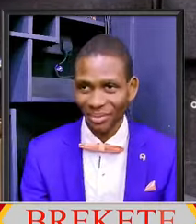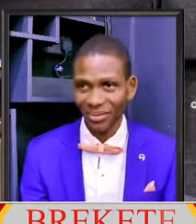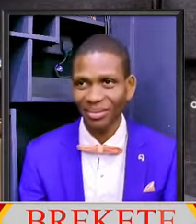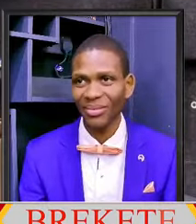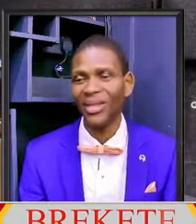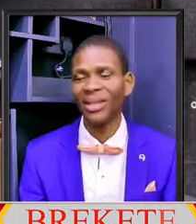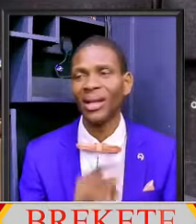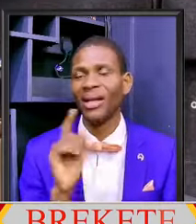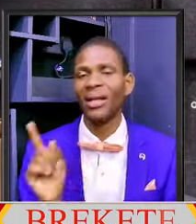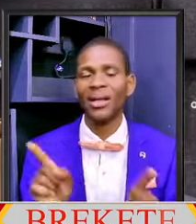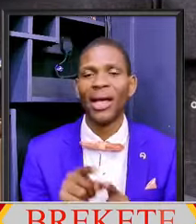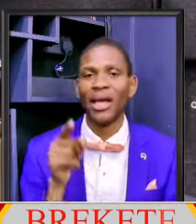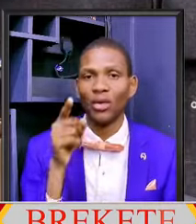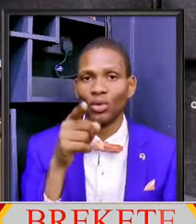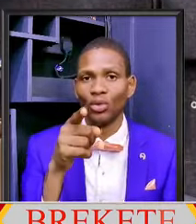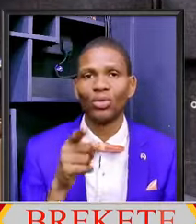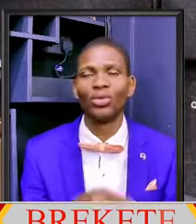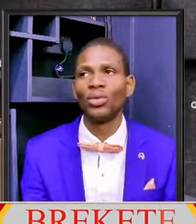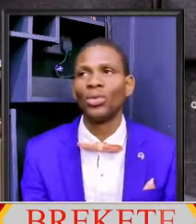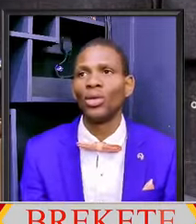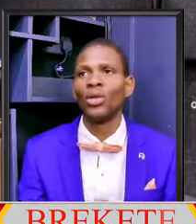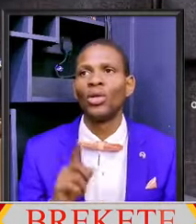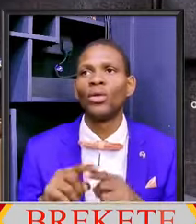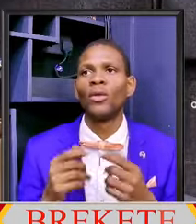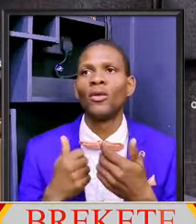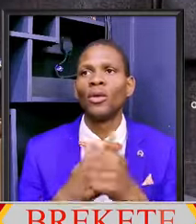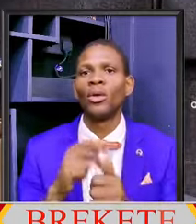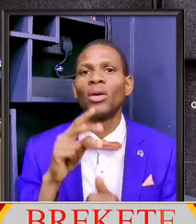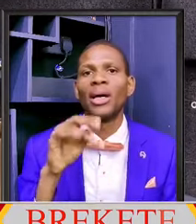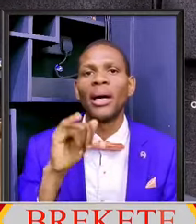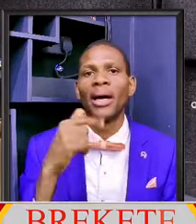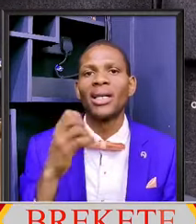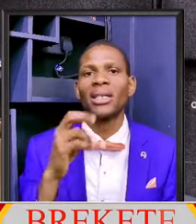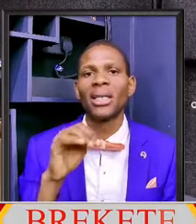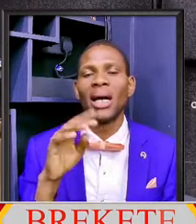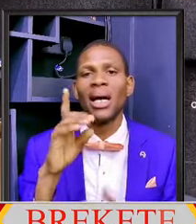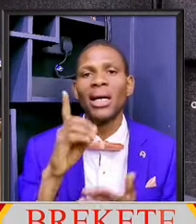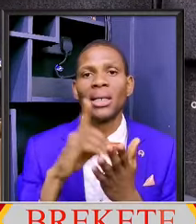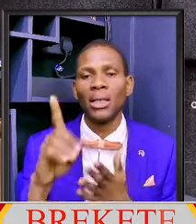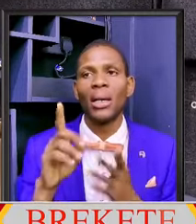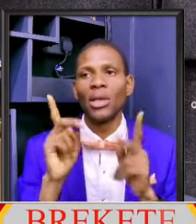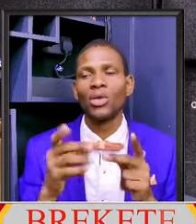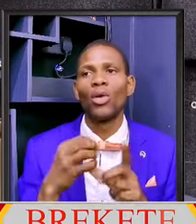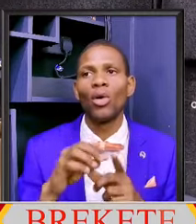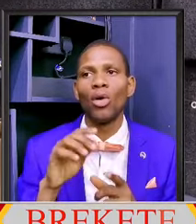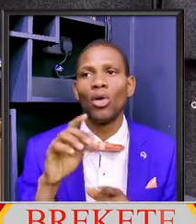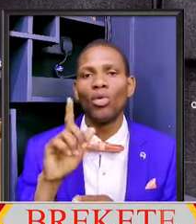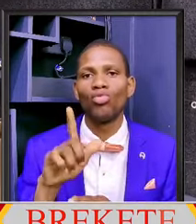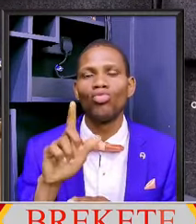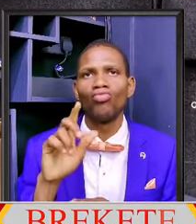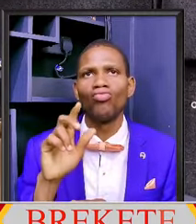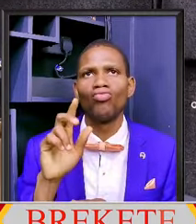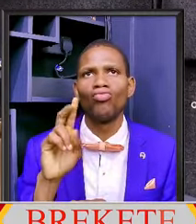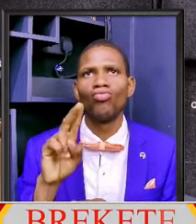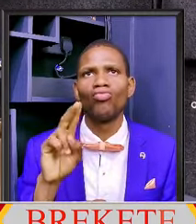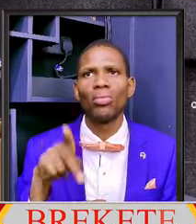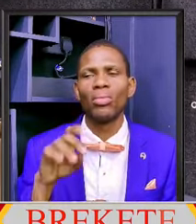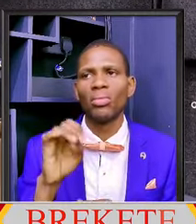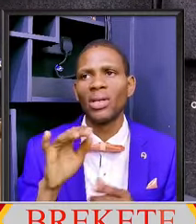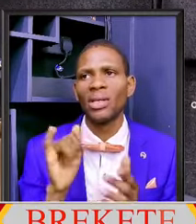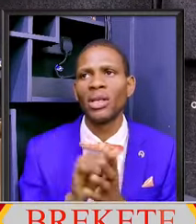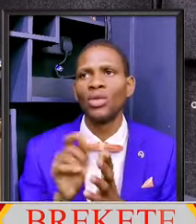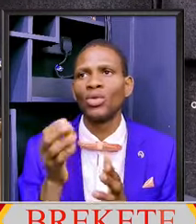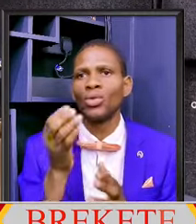It's just like you to follow Niger Deltaian person or Nupe person. Say una de